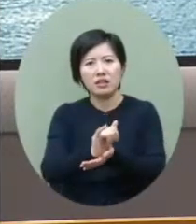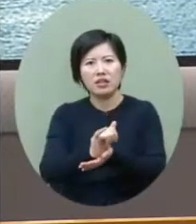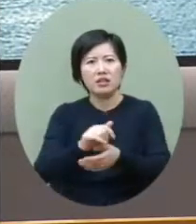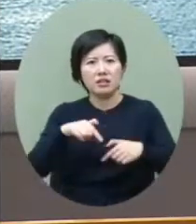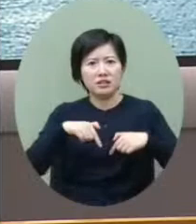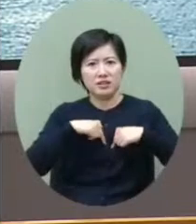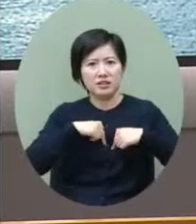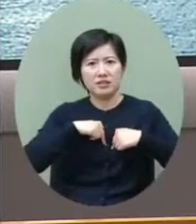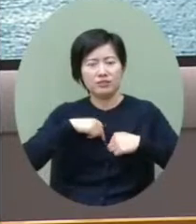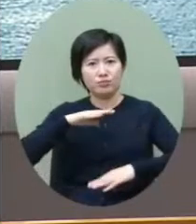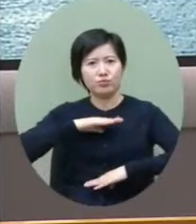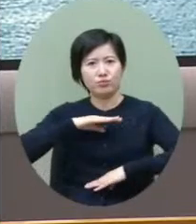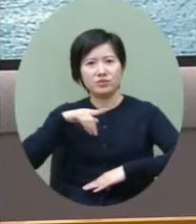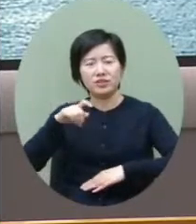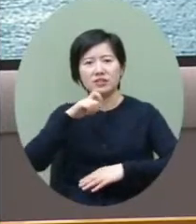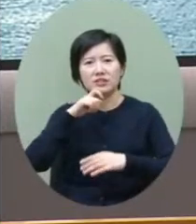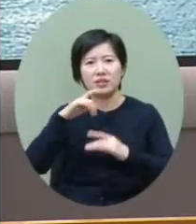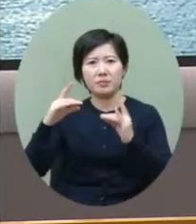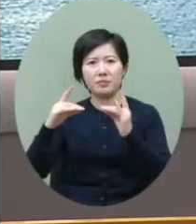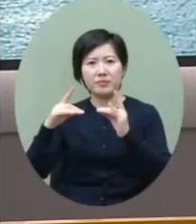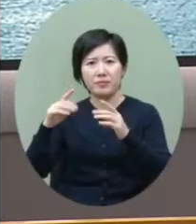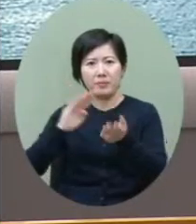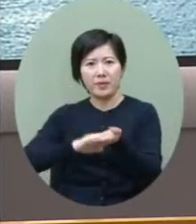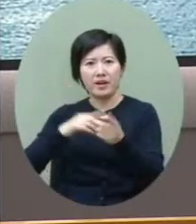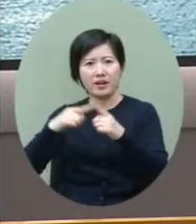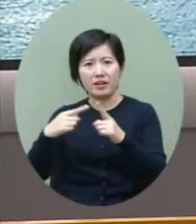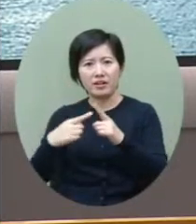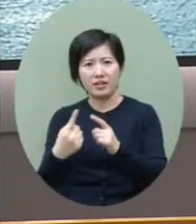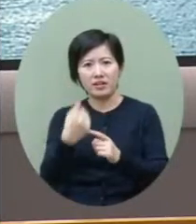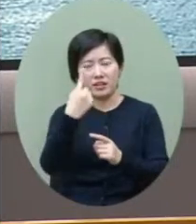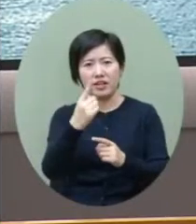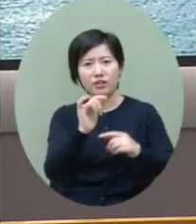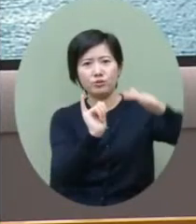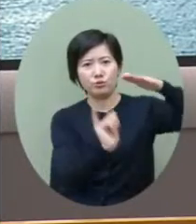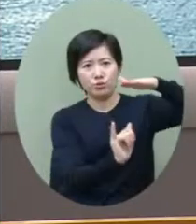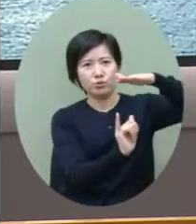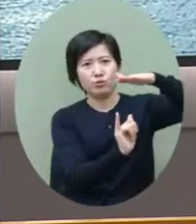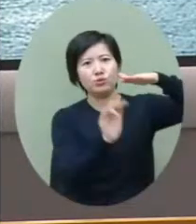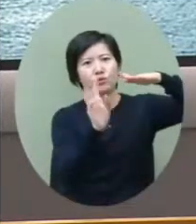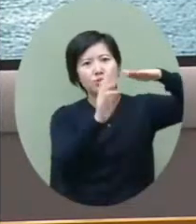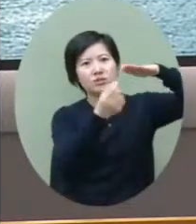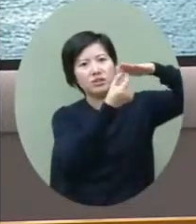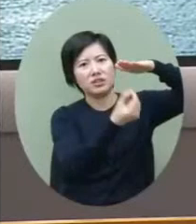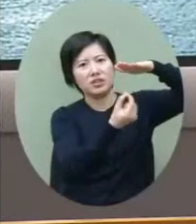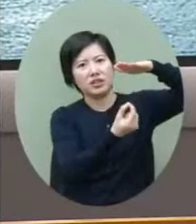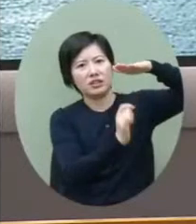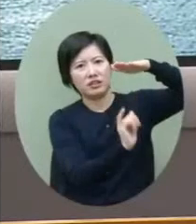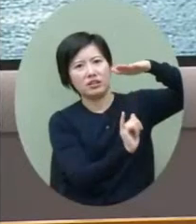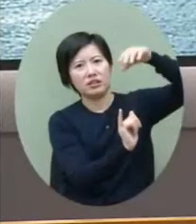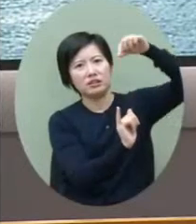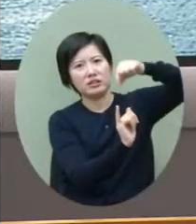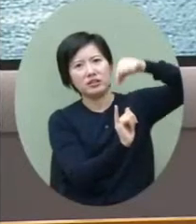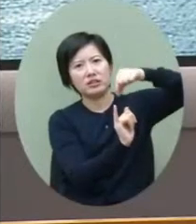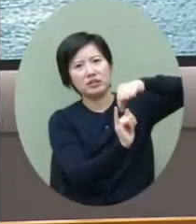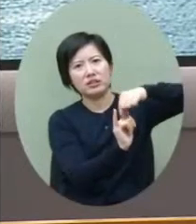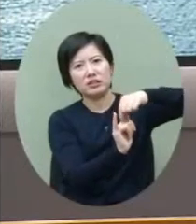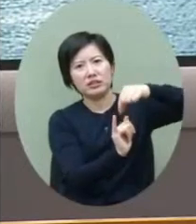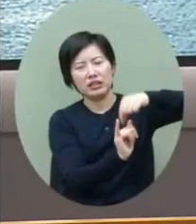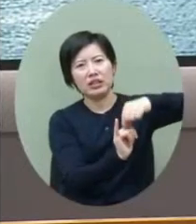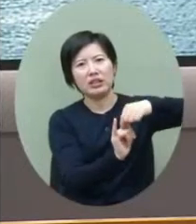we accommodate COVID-19 cases, and there's one patient in the thoracic ward